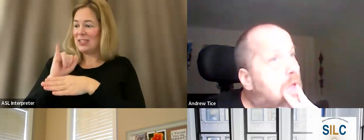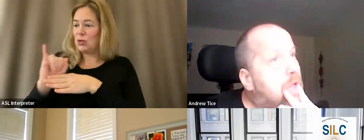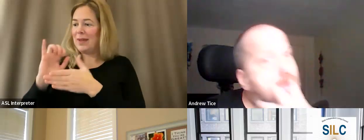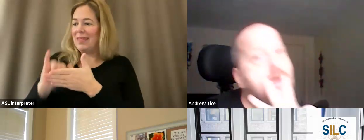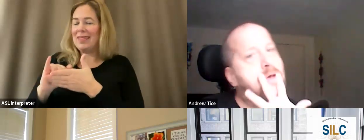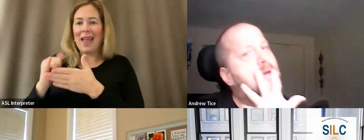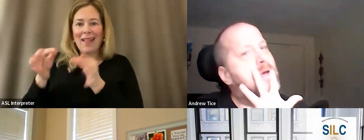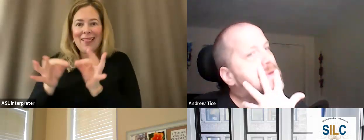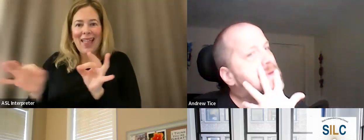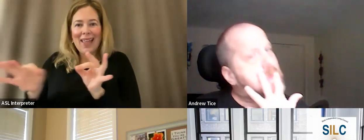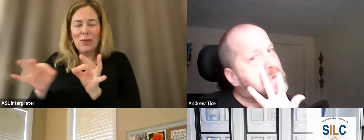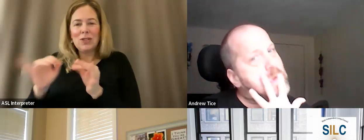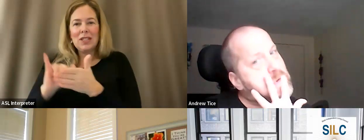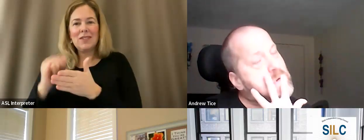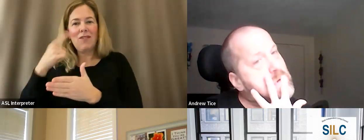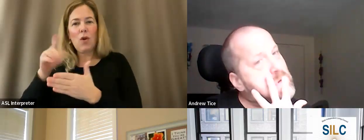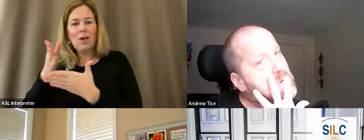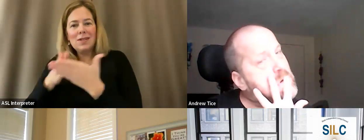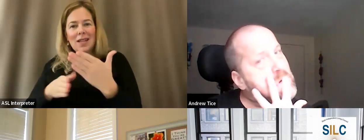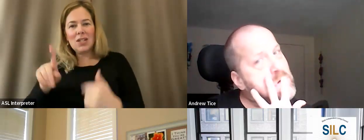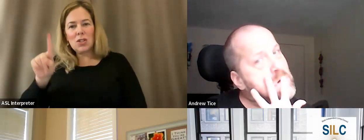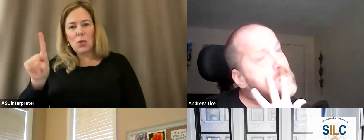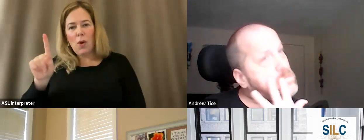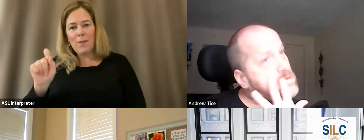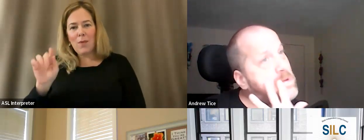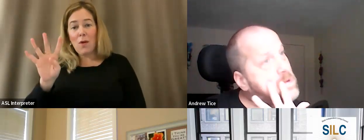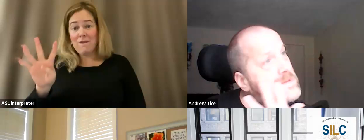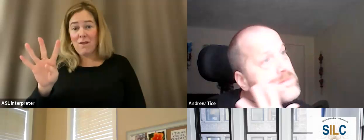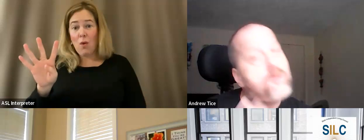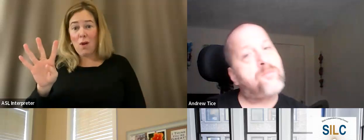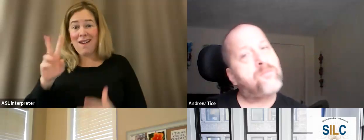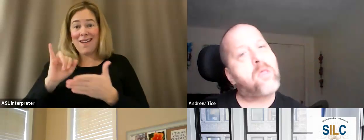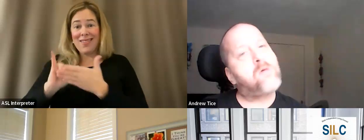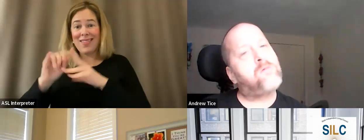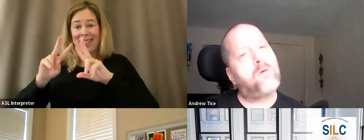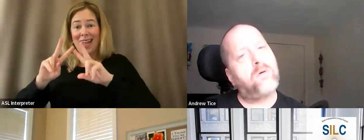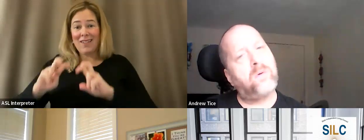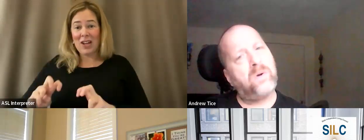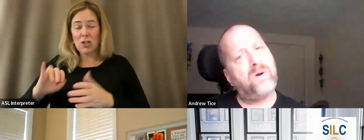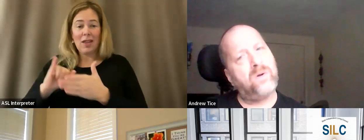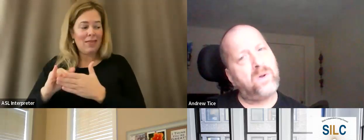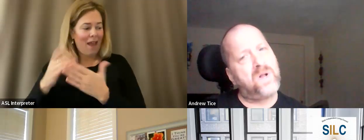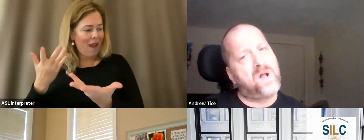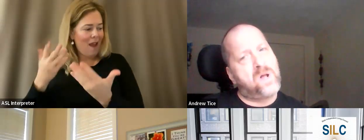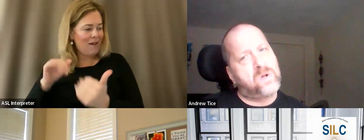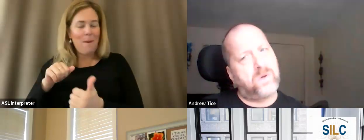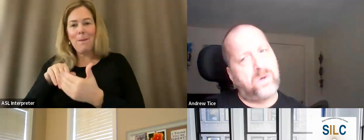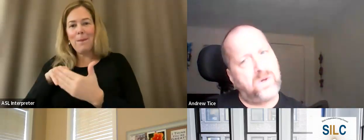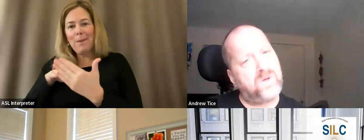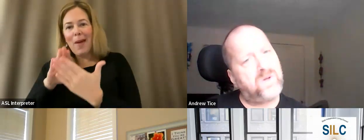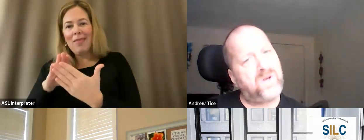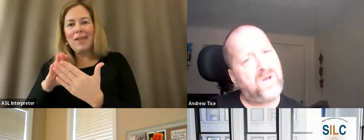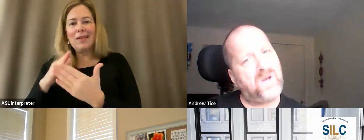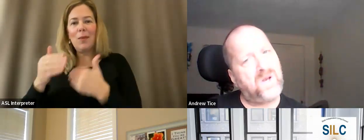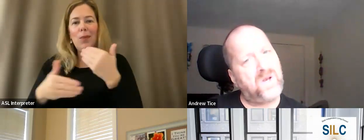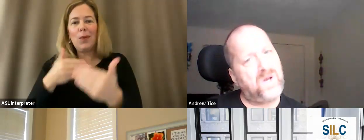included is for section 1.4 evaluation. And it says methods and processes the SILC will use to evaluate